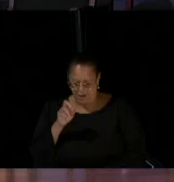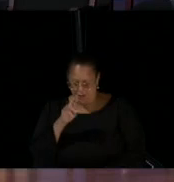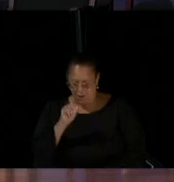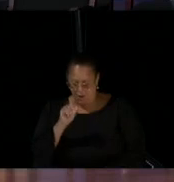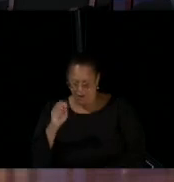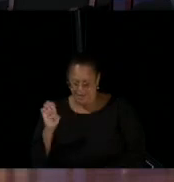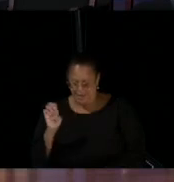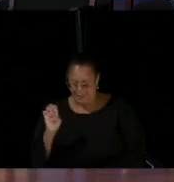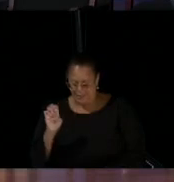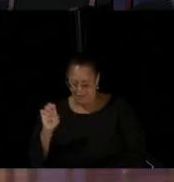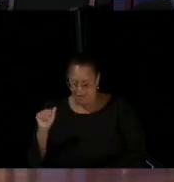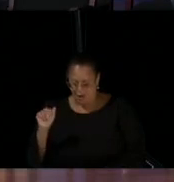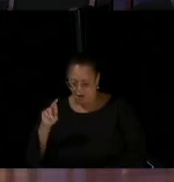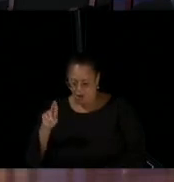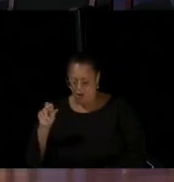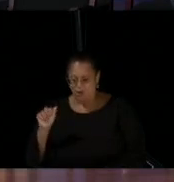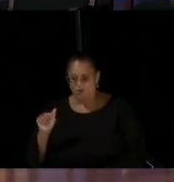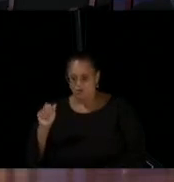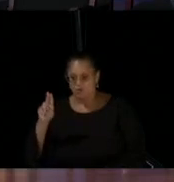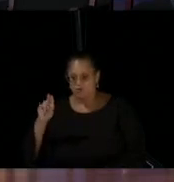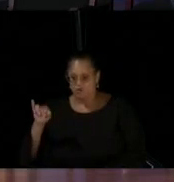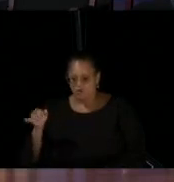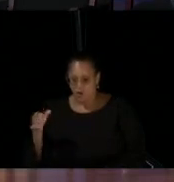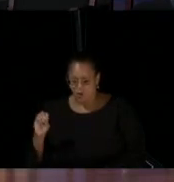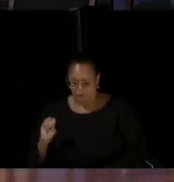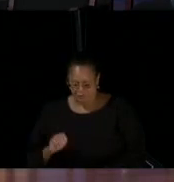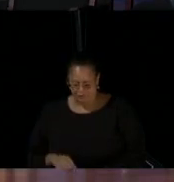Deborah Esther Arujo.